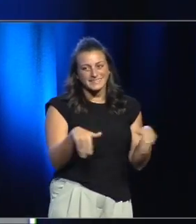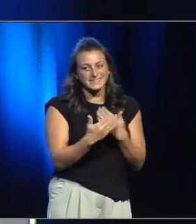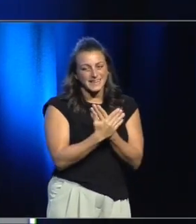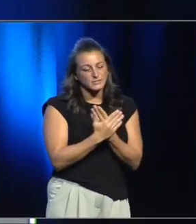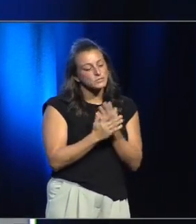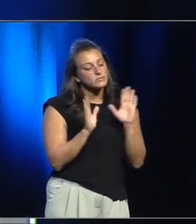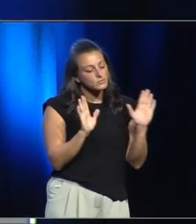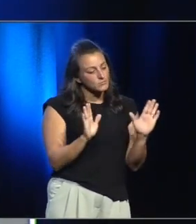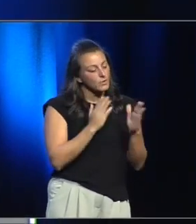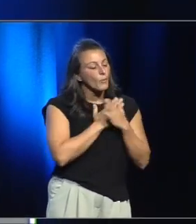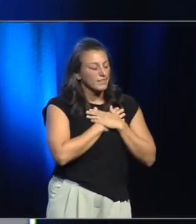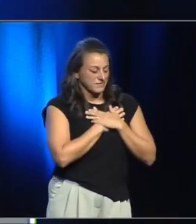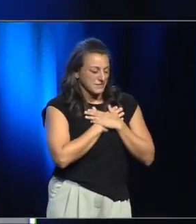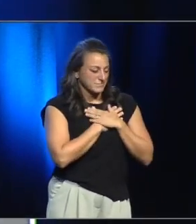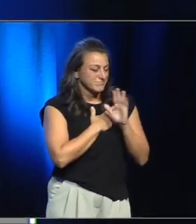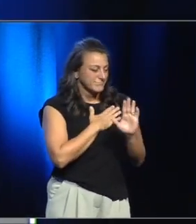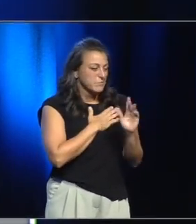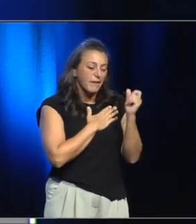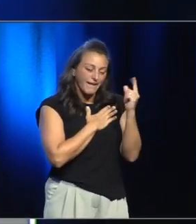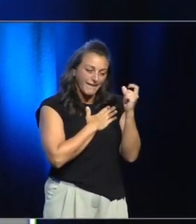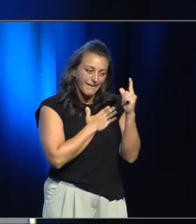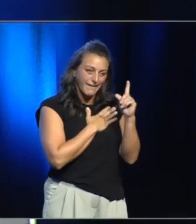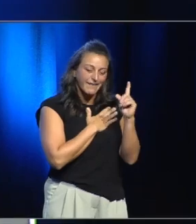but seals,